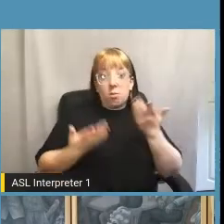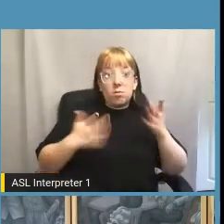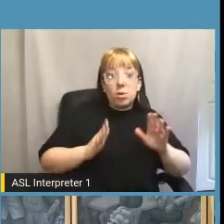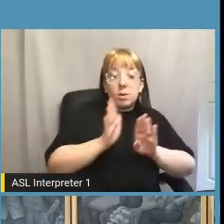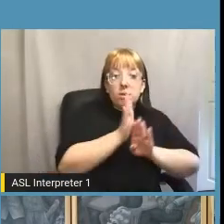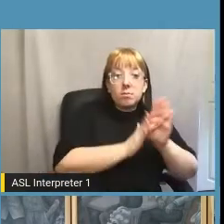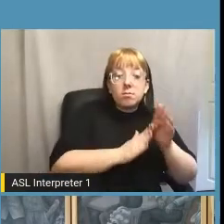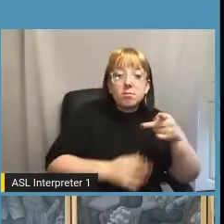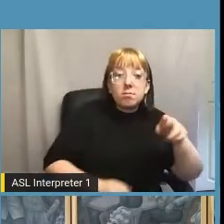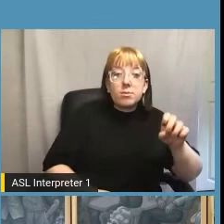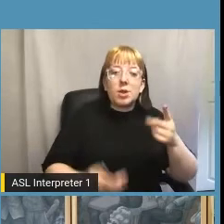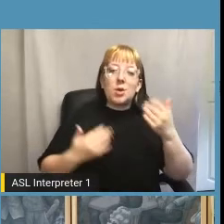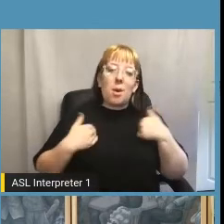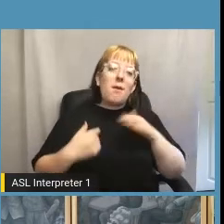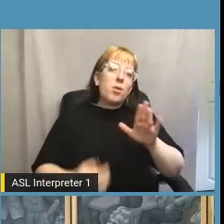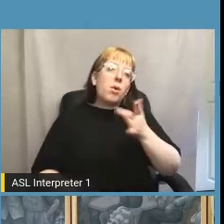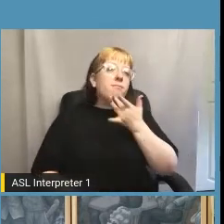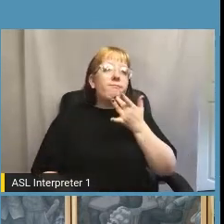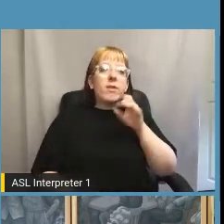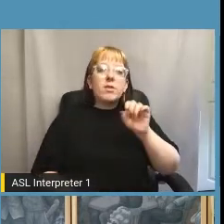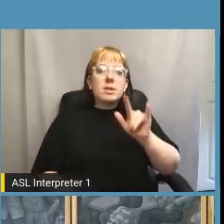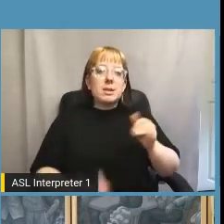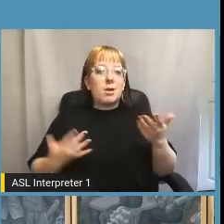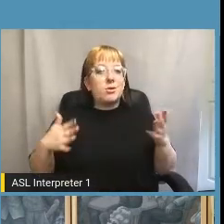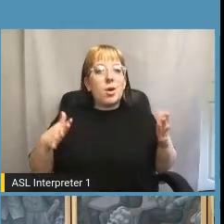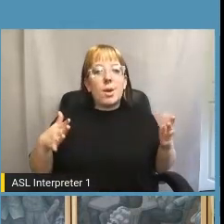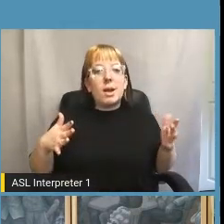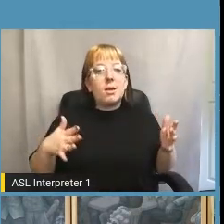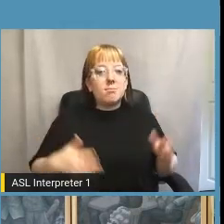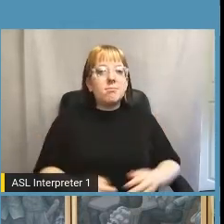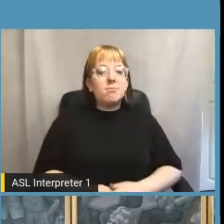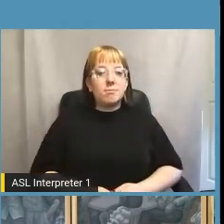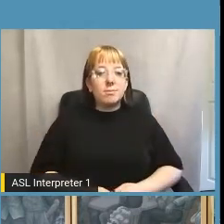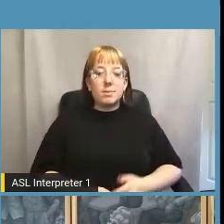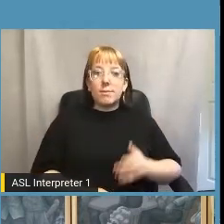own favorite styles and your own favorite form.